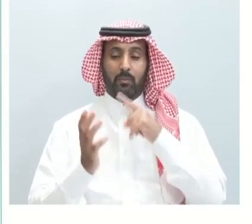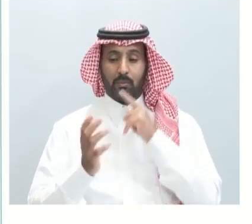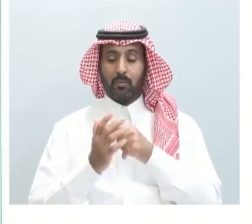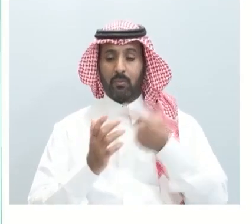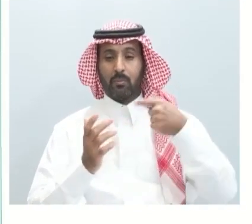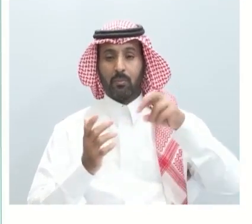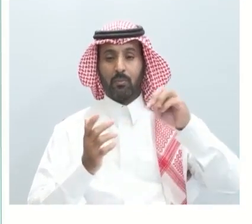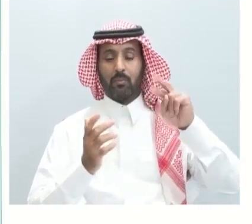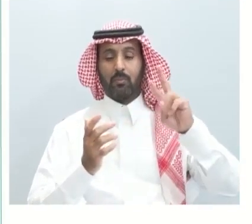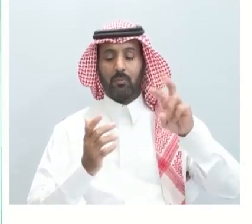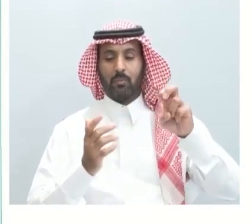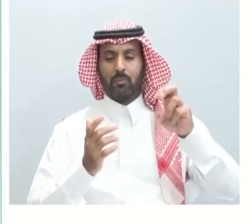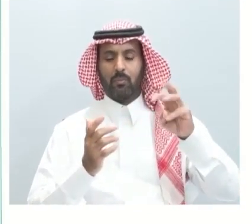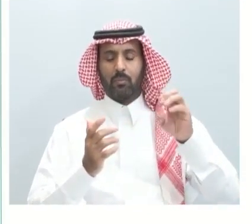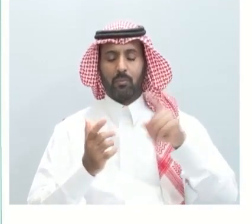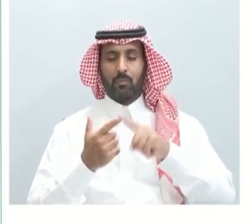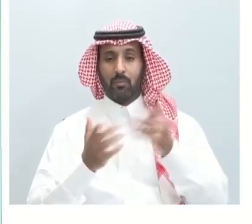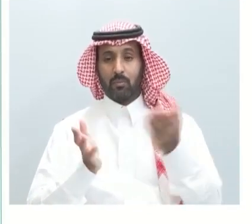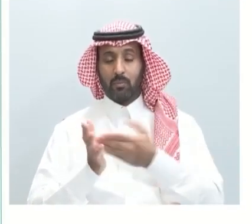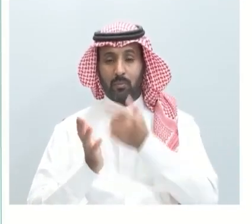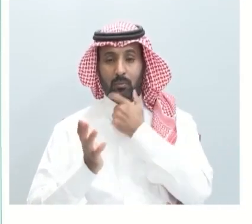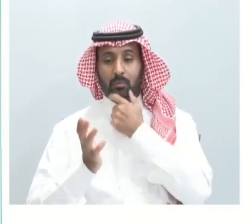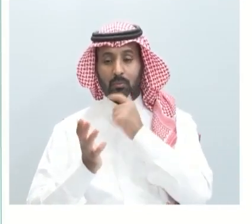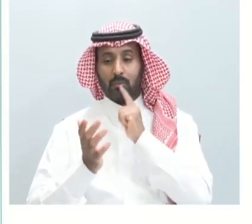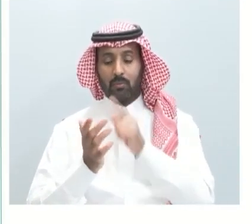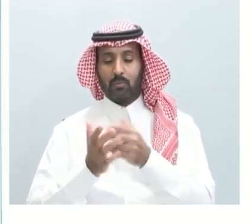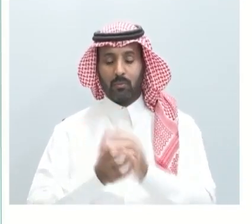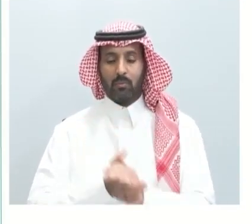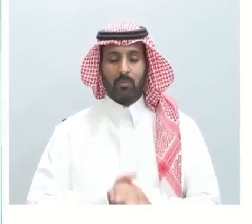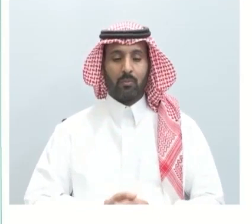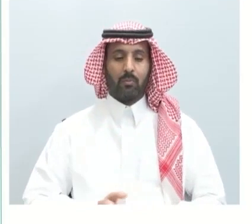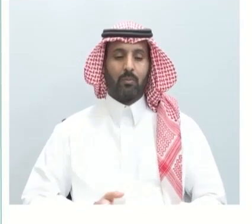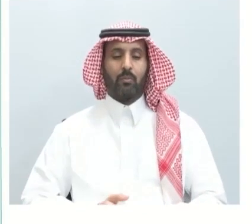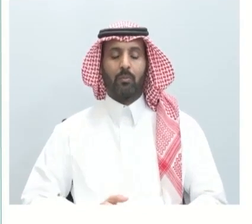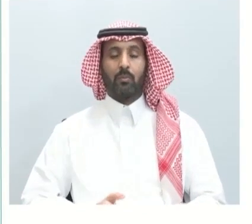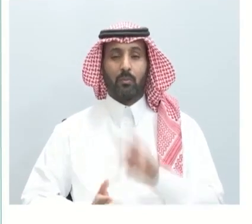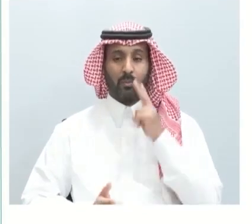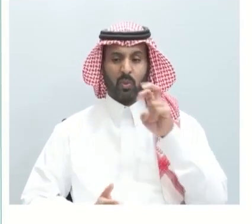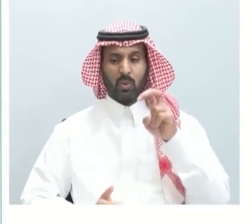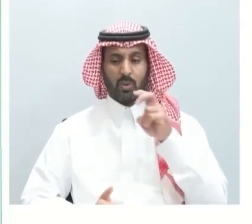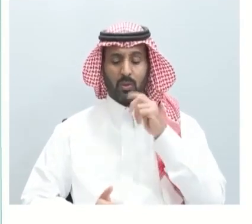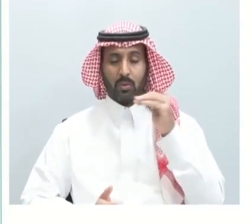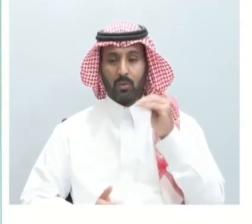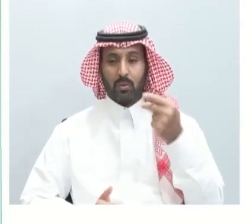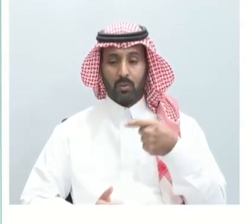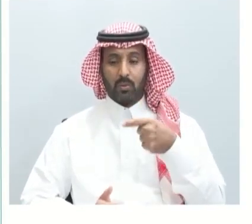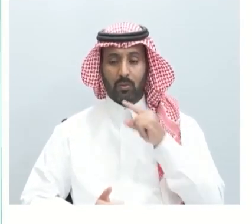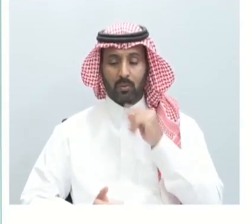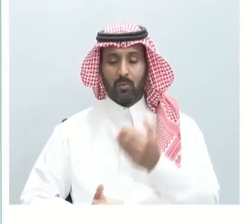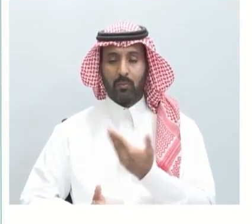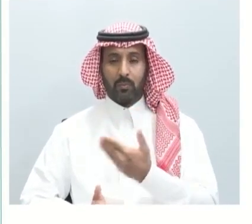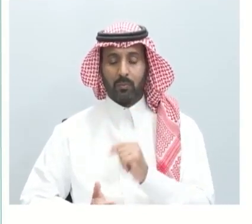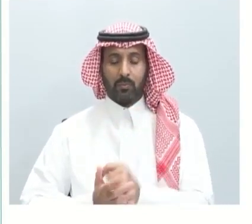G20 2020 summit hosted in Riyadh is the most interesting event I've ever read. So we